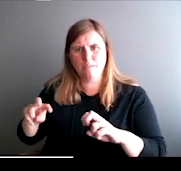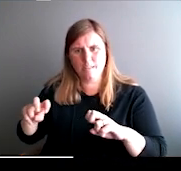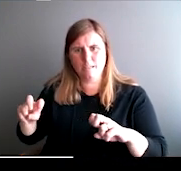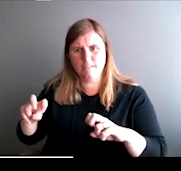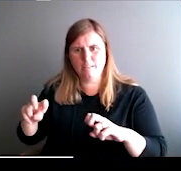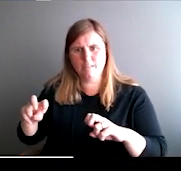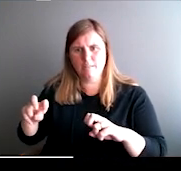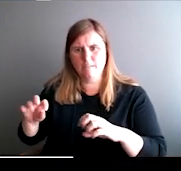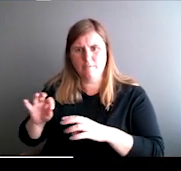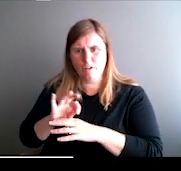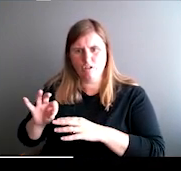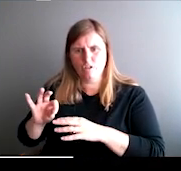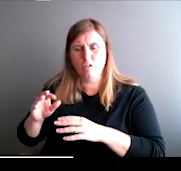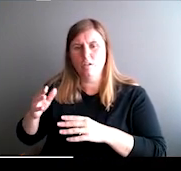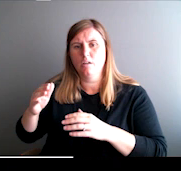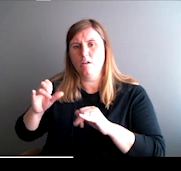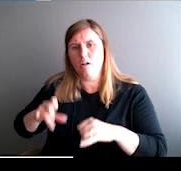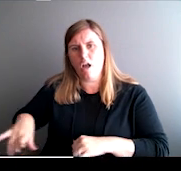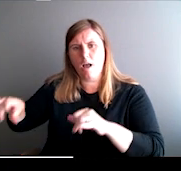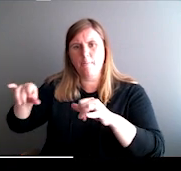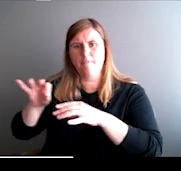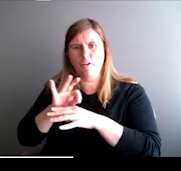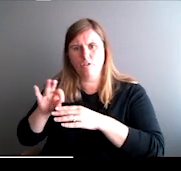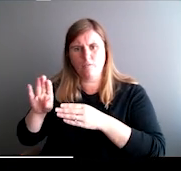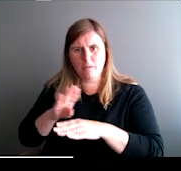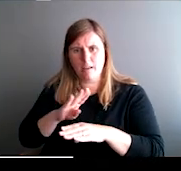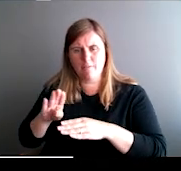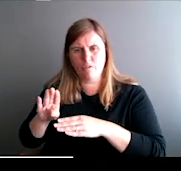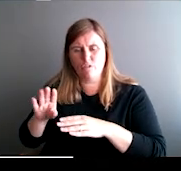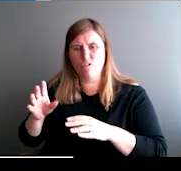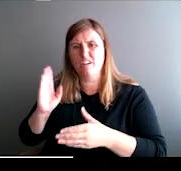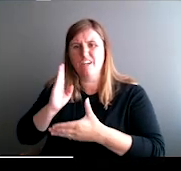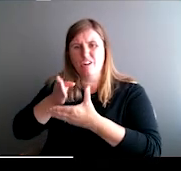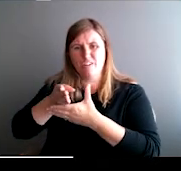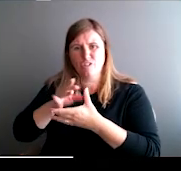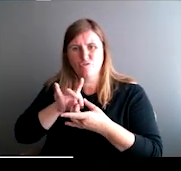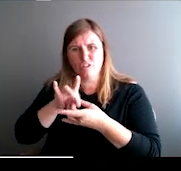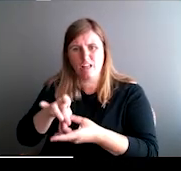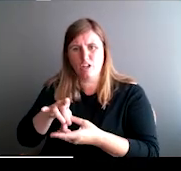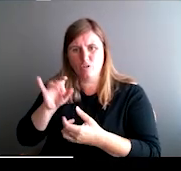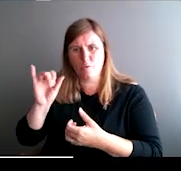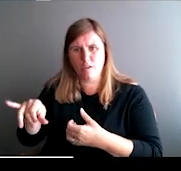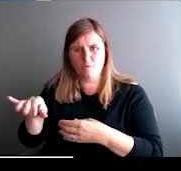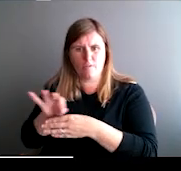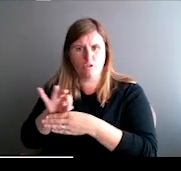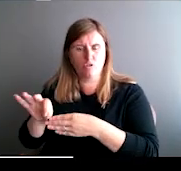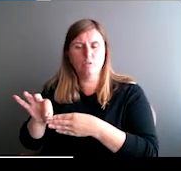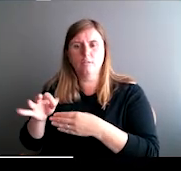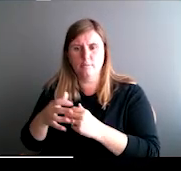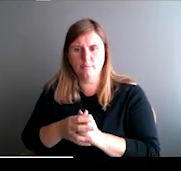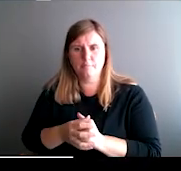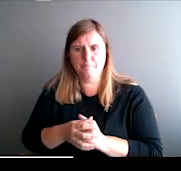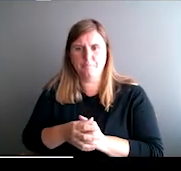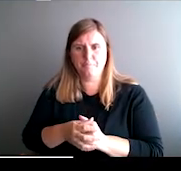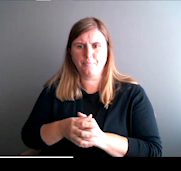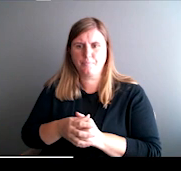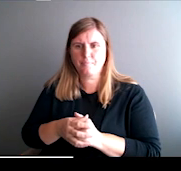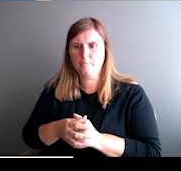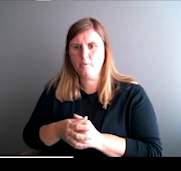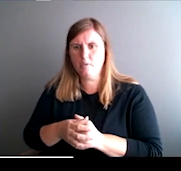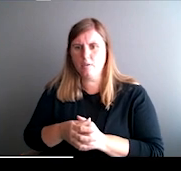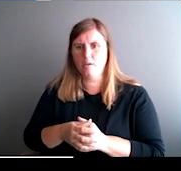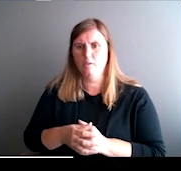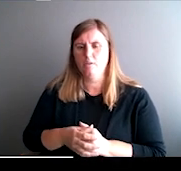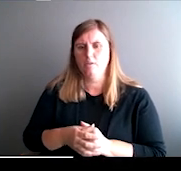function, common functions of behavior, interventions related to those functions, so on and so forth.